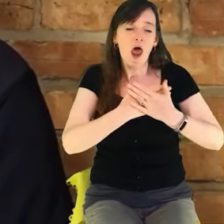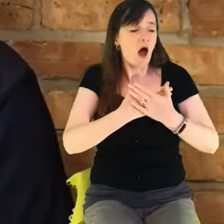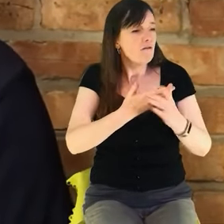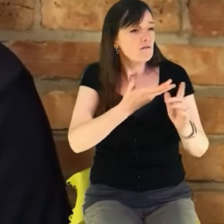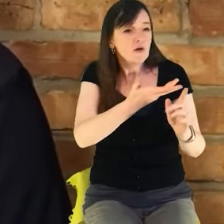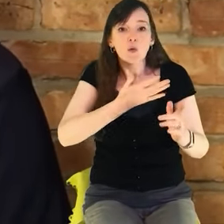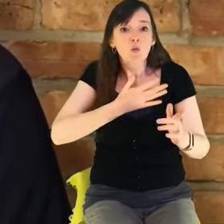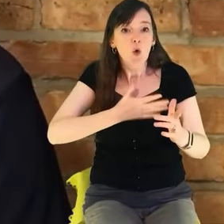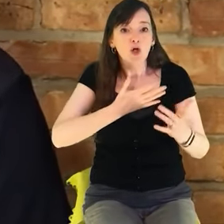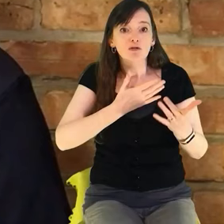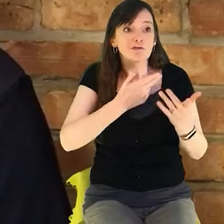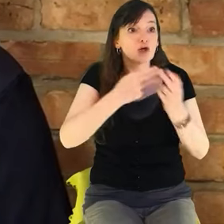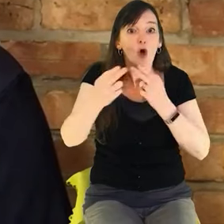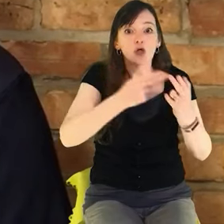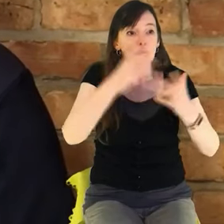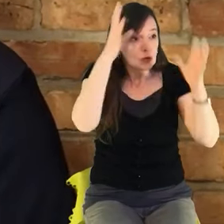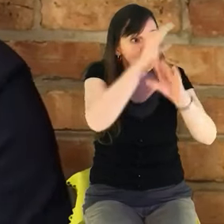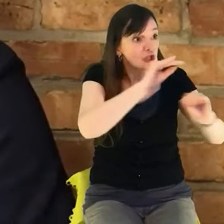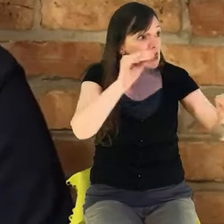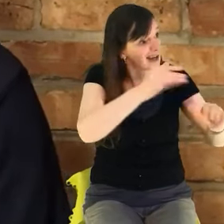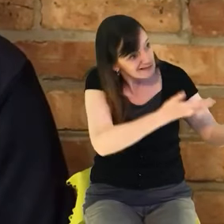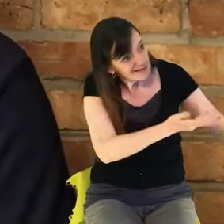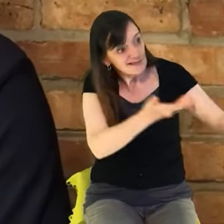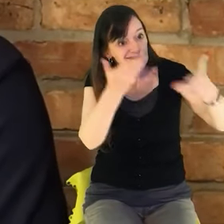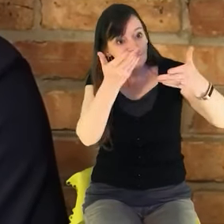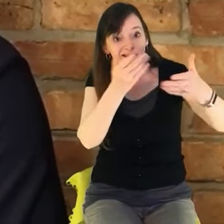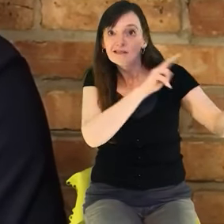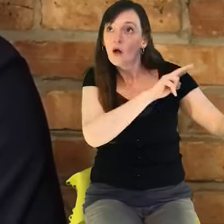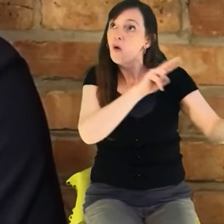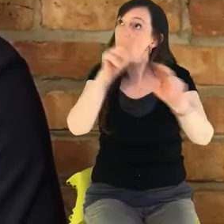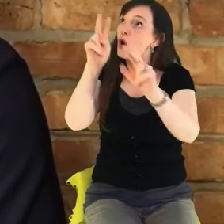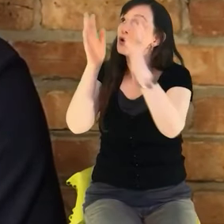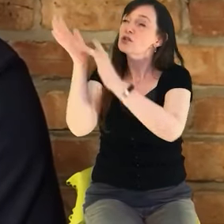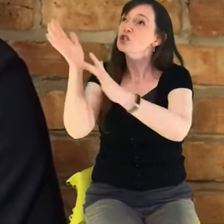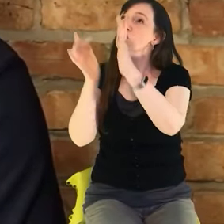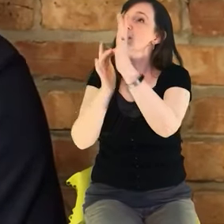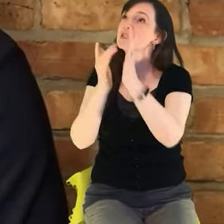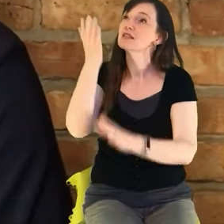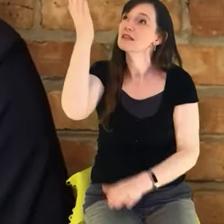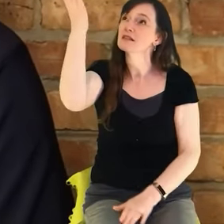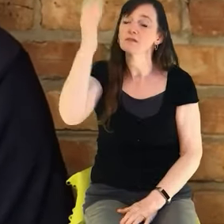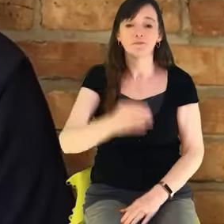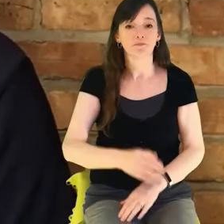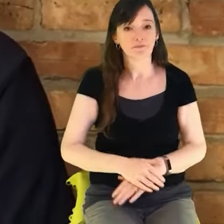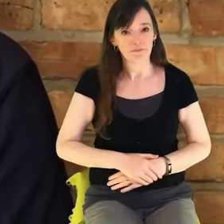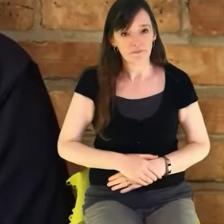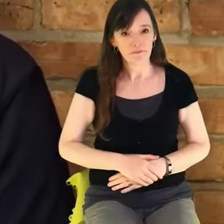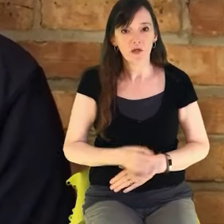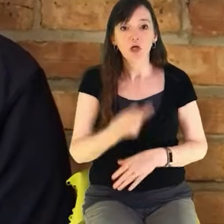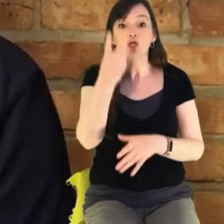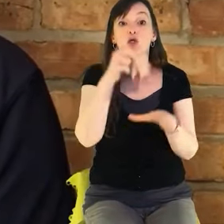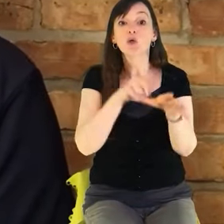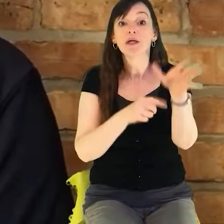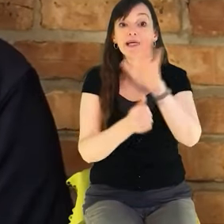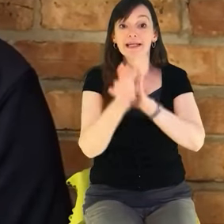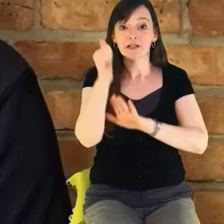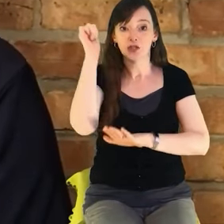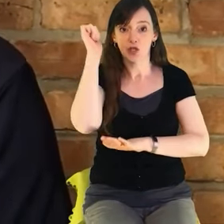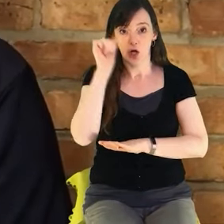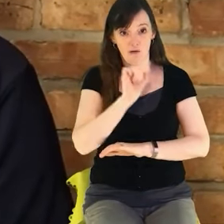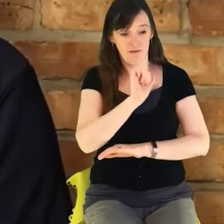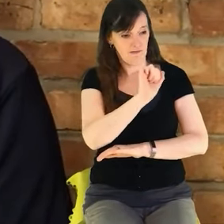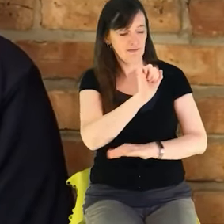to share the gospel wherever he could go and point people to the Lord Jesus. A couple of years ago, Peter began writing a